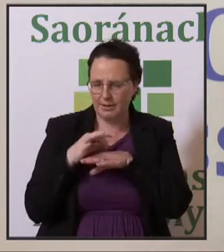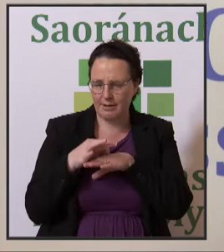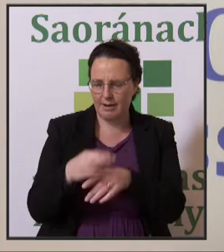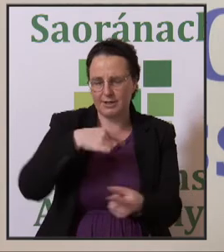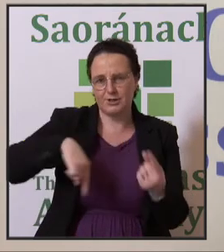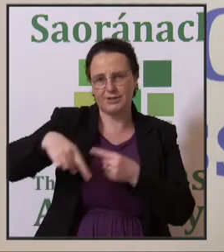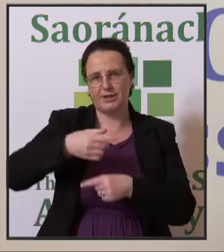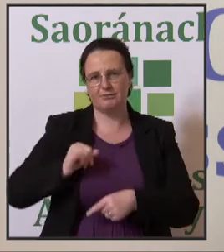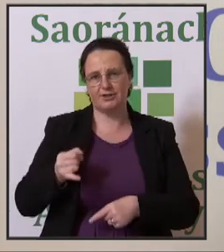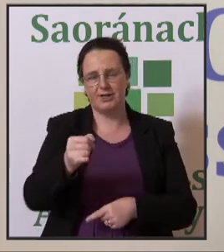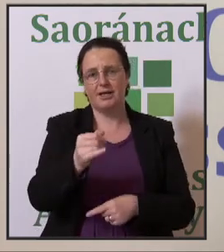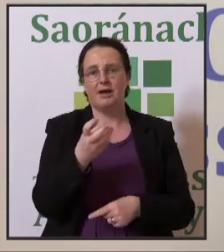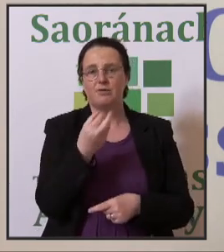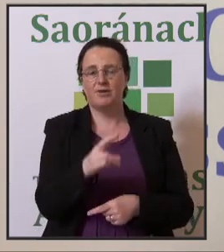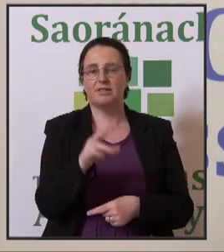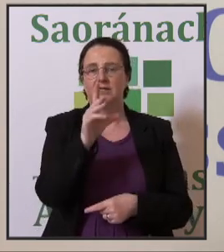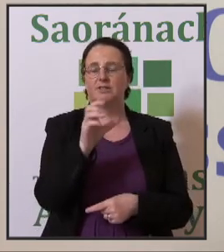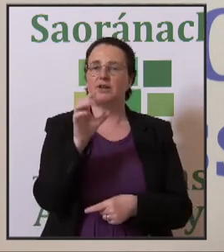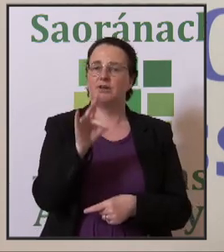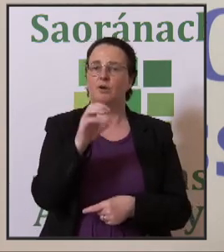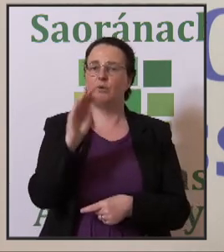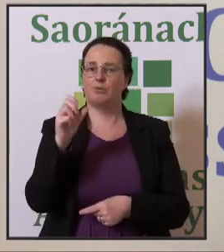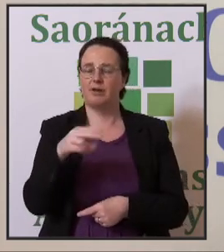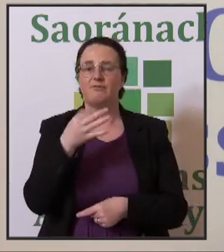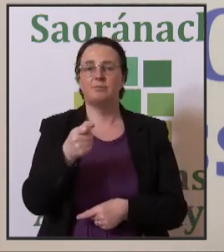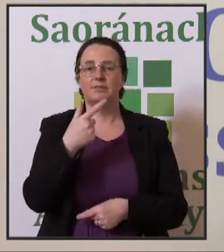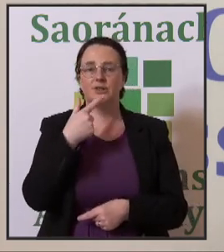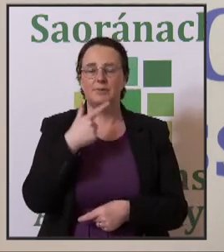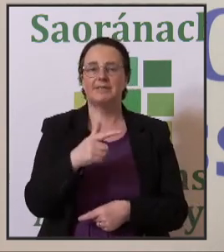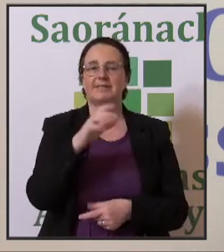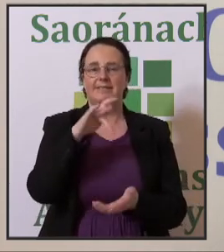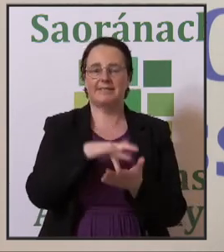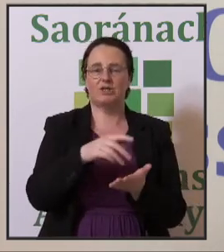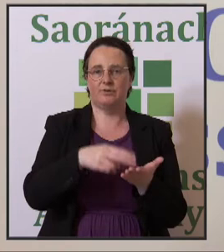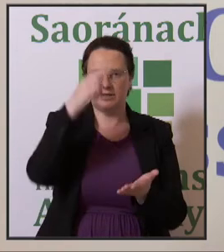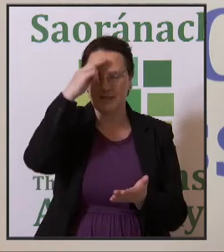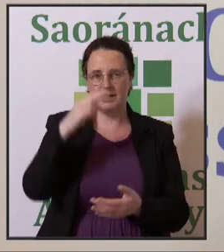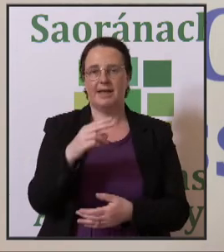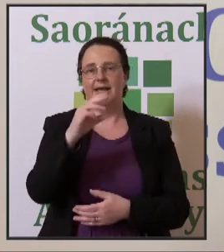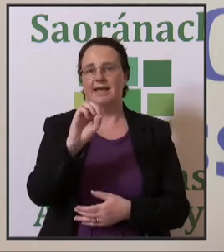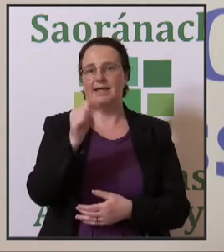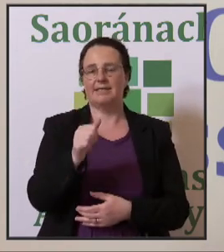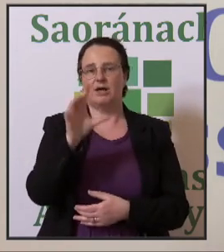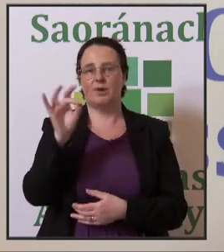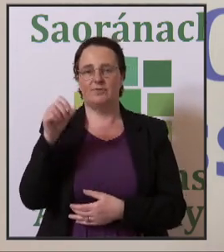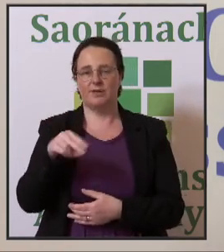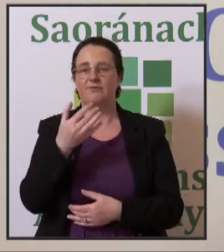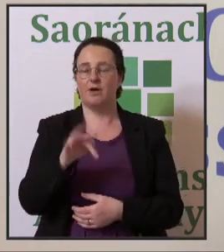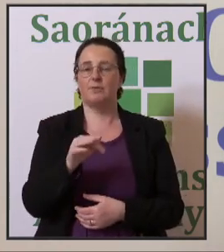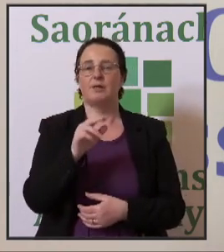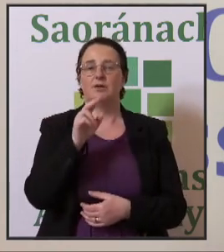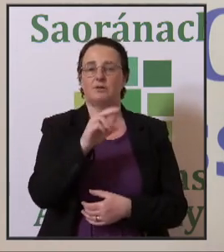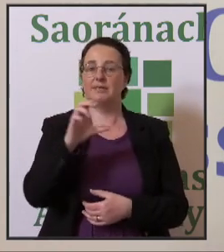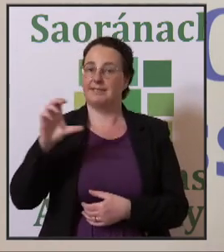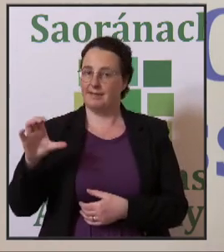journey? Professor Derek O'Brien from Dublin City University, Dr. Ada Quillivan from University College